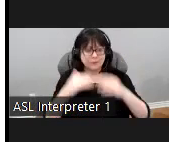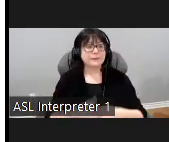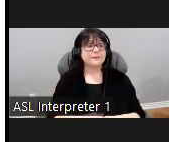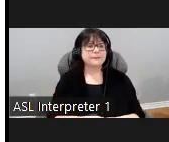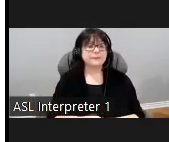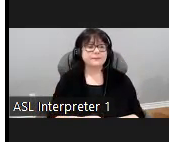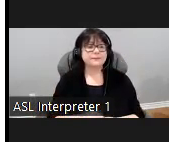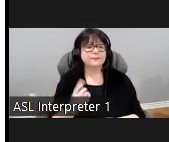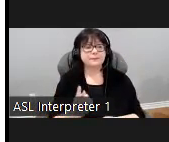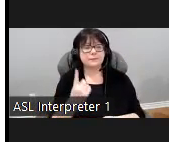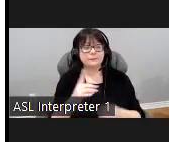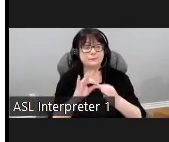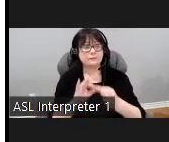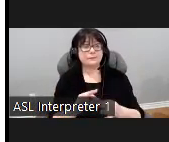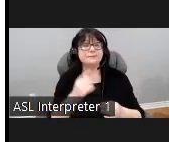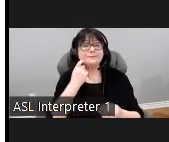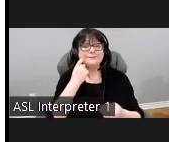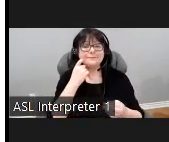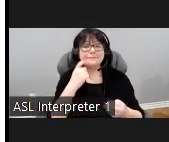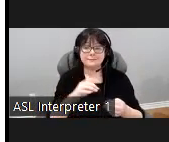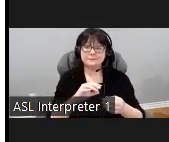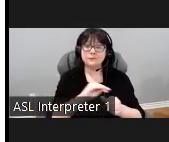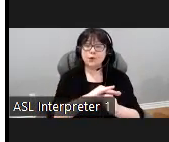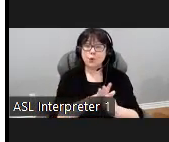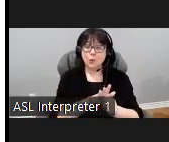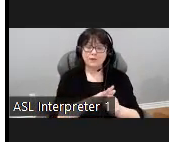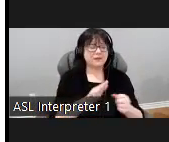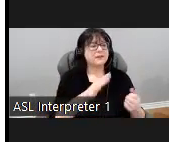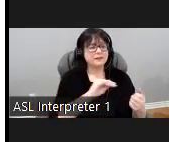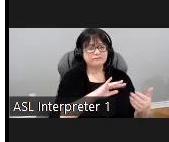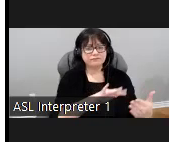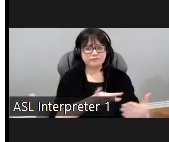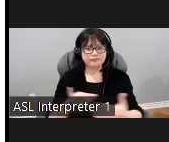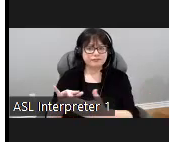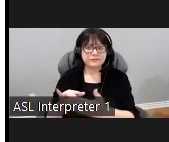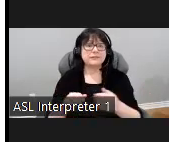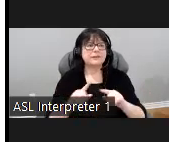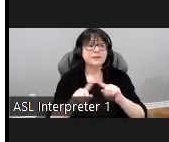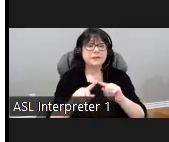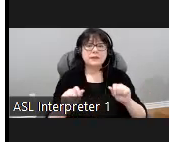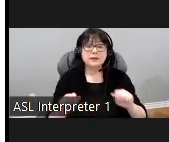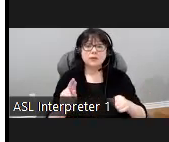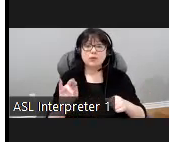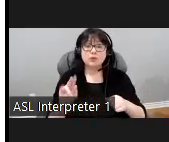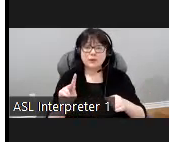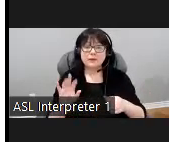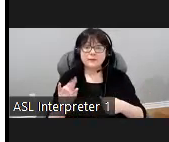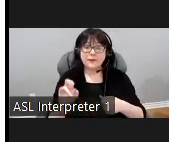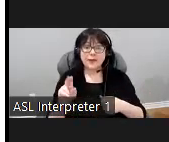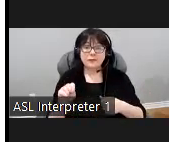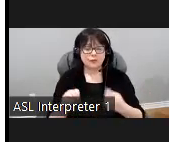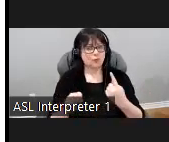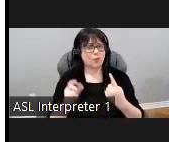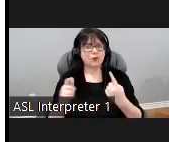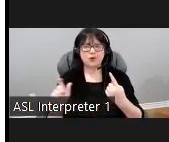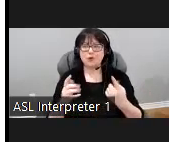around COVID-19, and again, identifying risk factors. Access to firearms is huge,